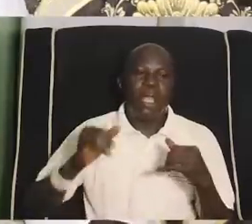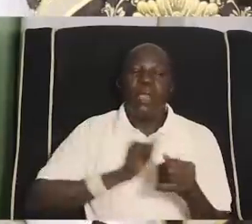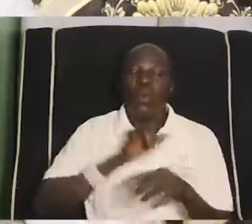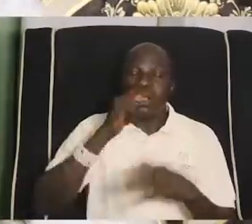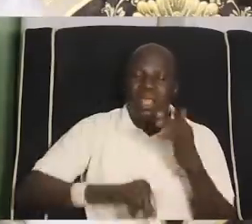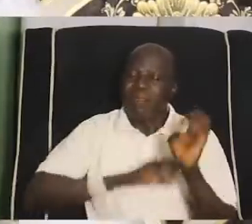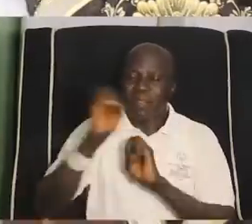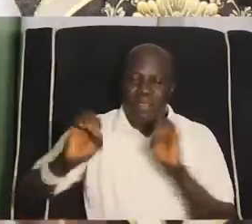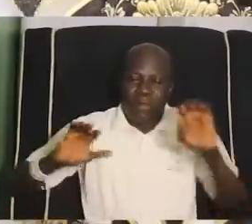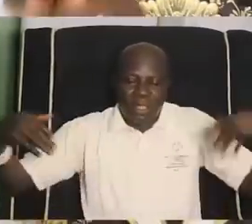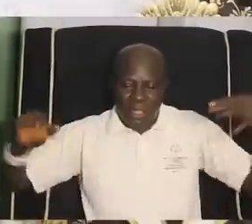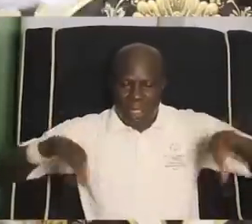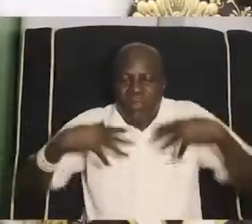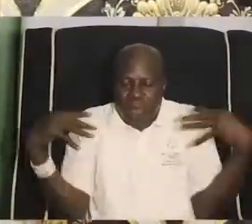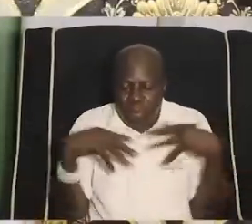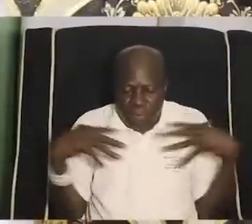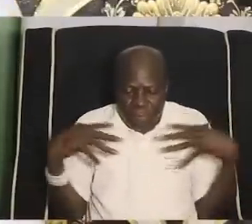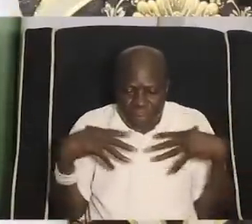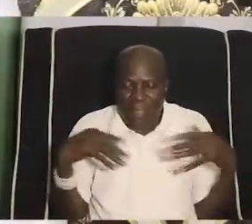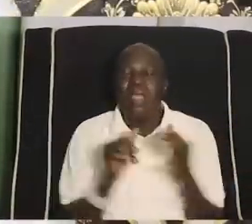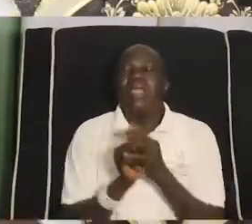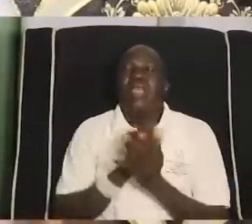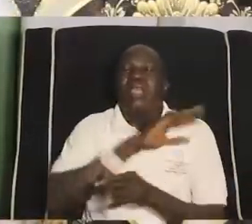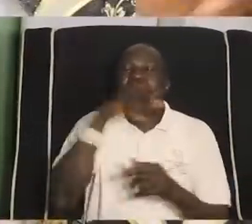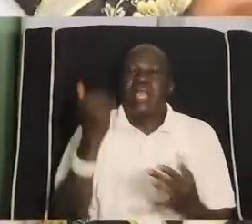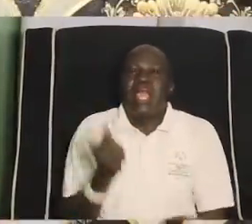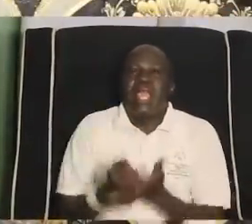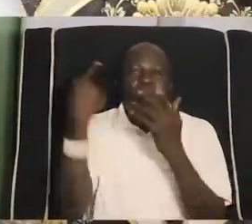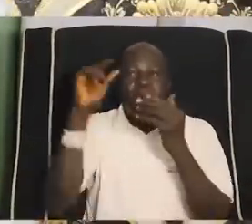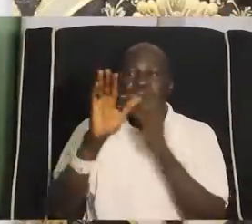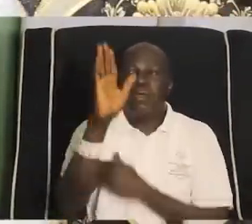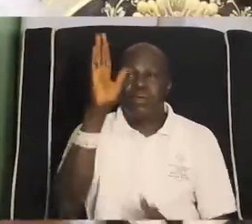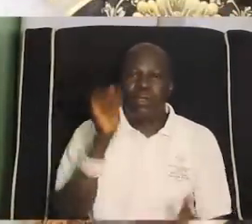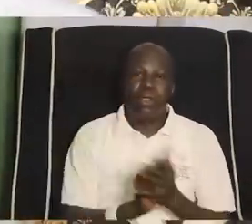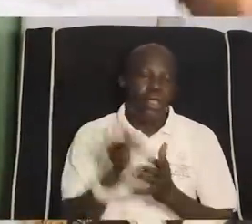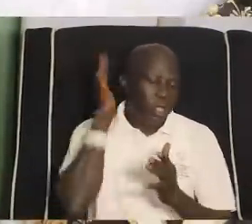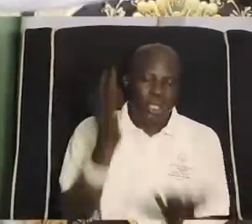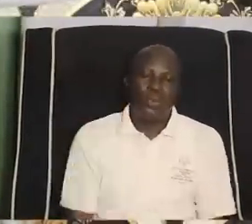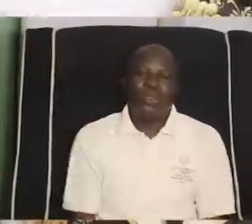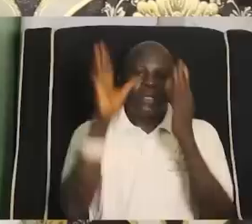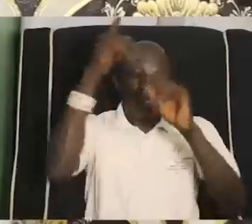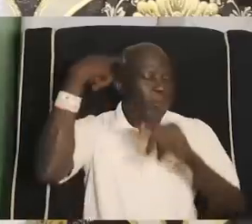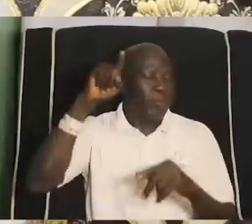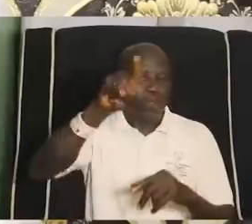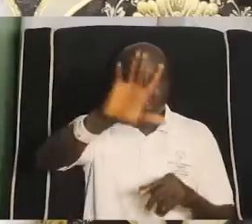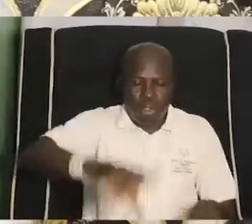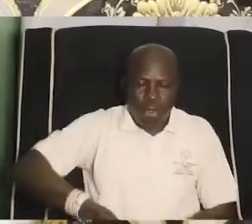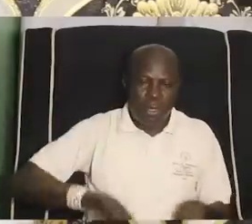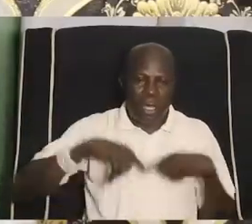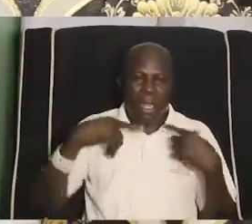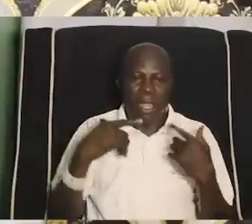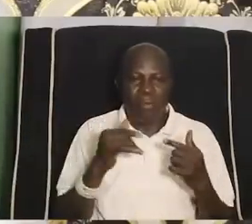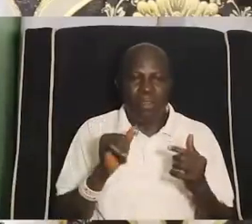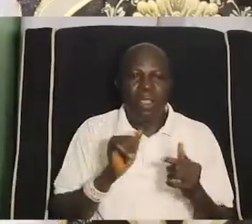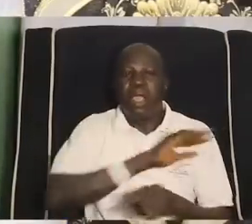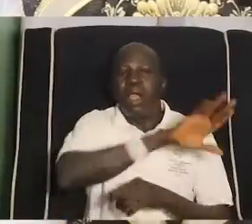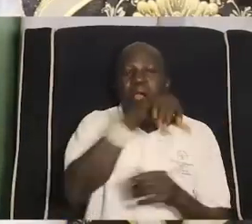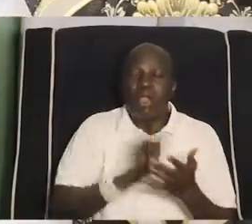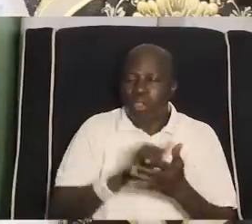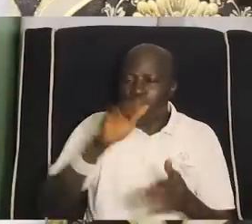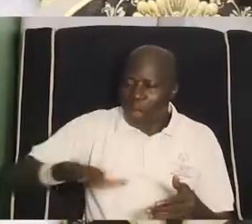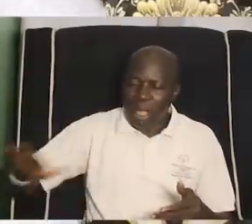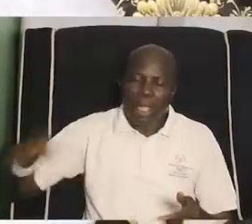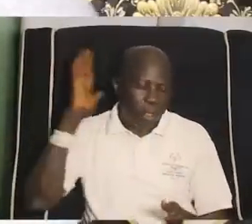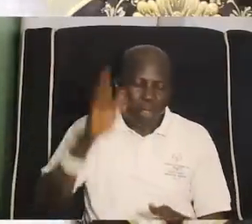ye. Come back, let me hear. Hear a lot of love, oh. What about the desire? Oh no! Ha! ọmọ yẹn máa rí ràn